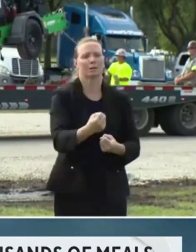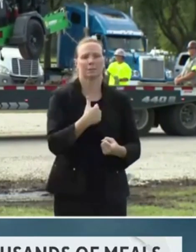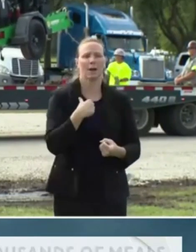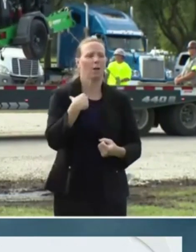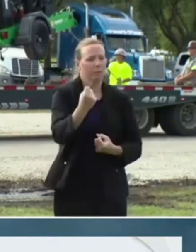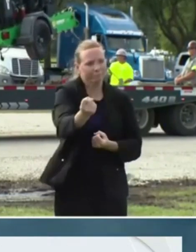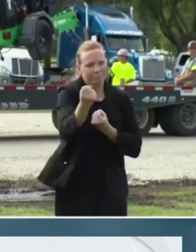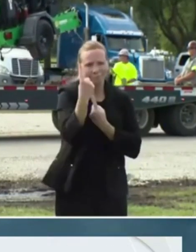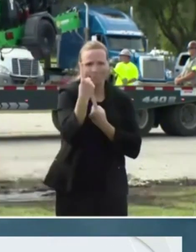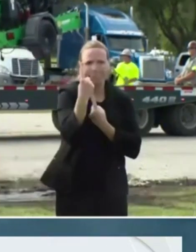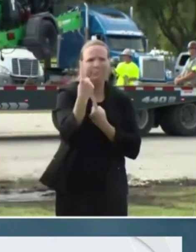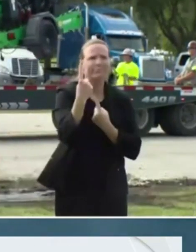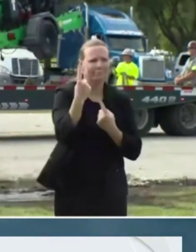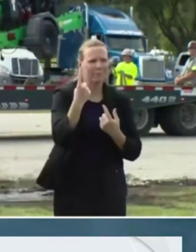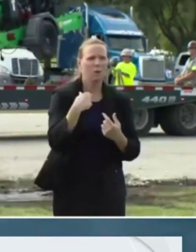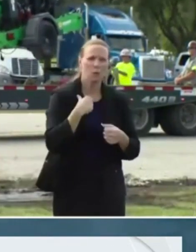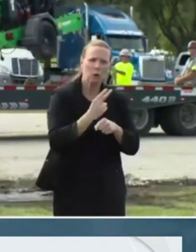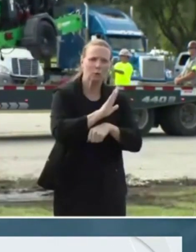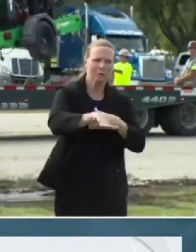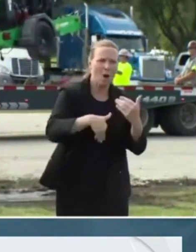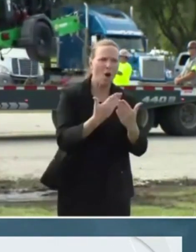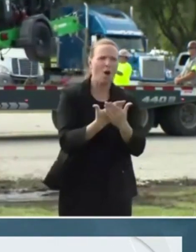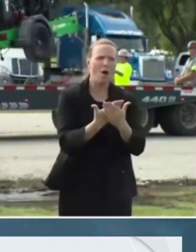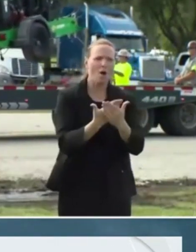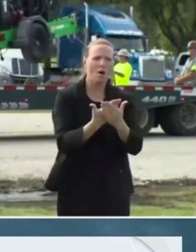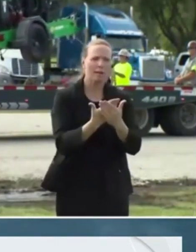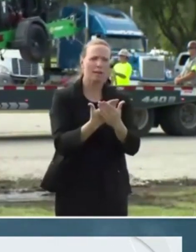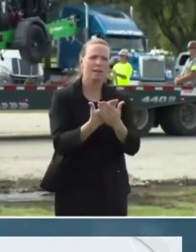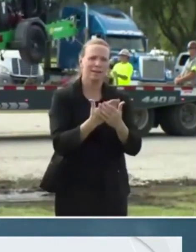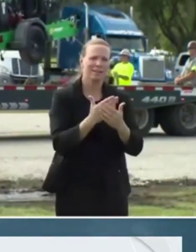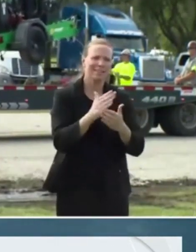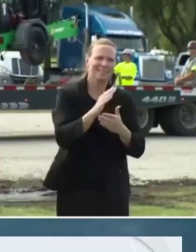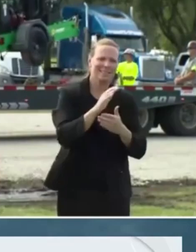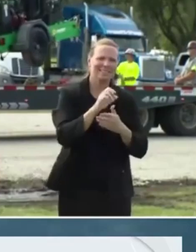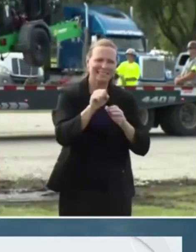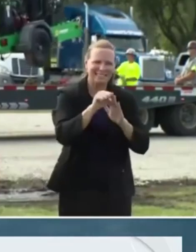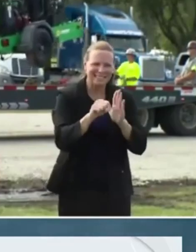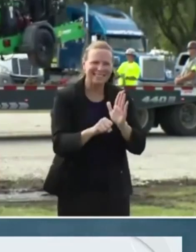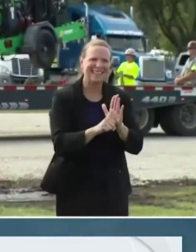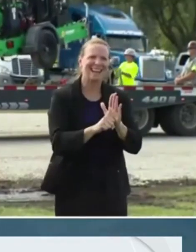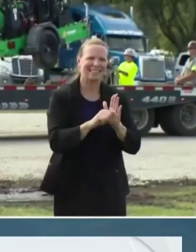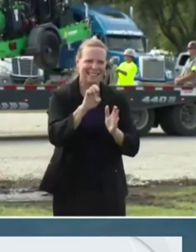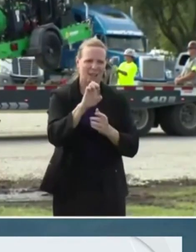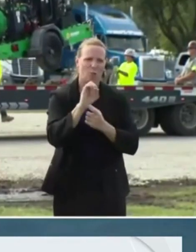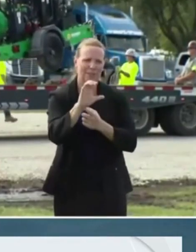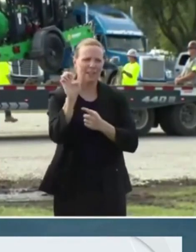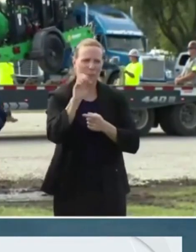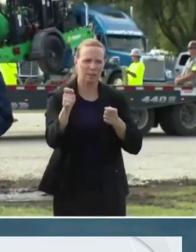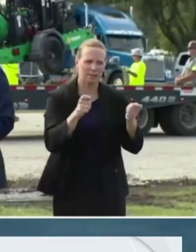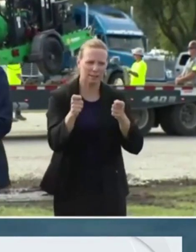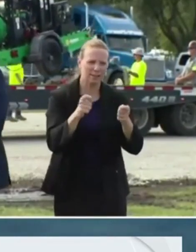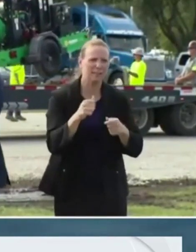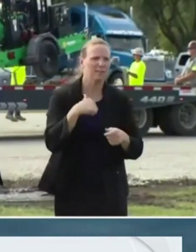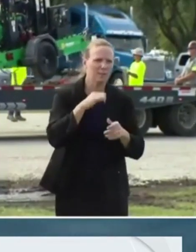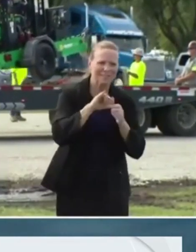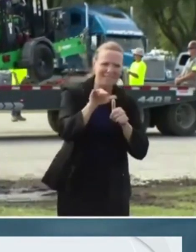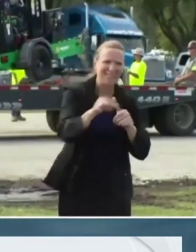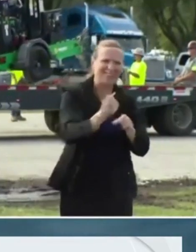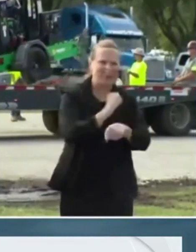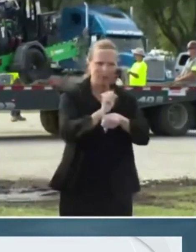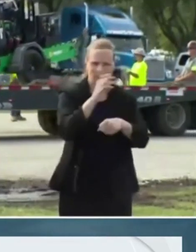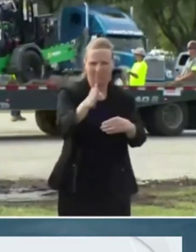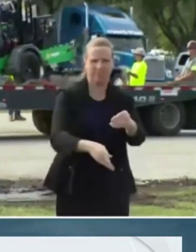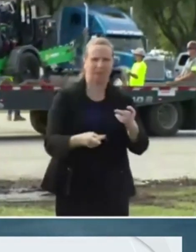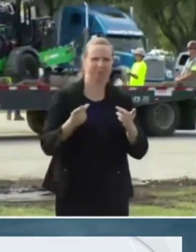out the Celsius at the state EOC, but what you're doing is important. Hang in there and let's get the job done. Okay, Kevin?